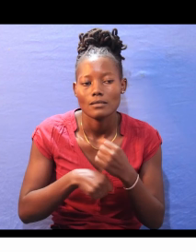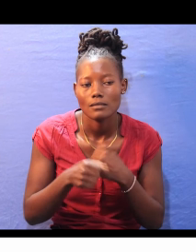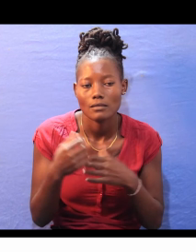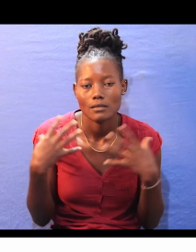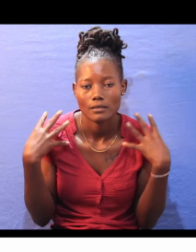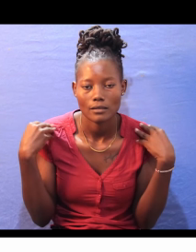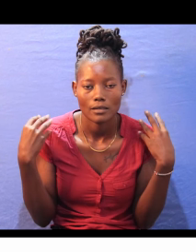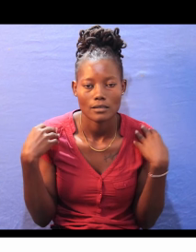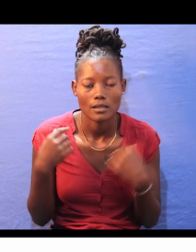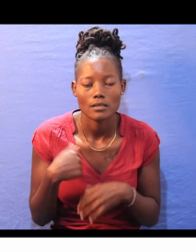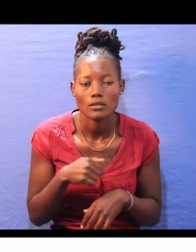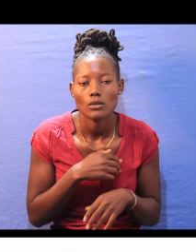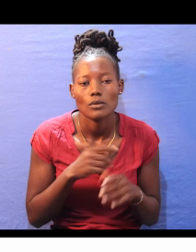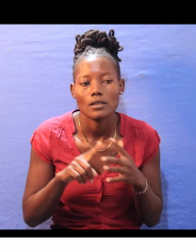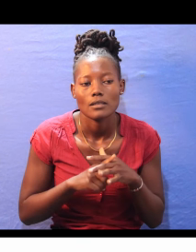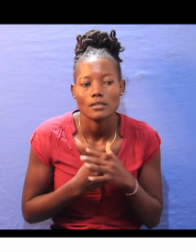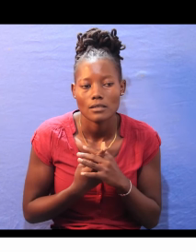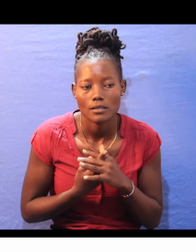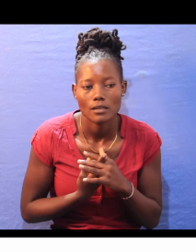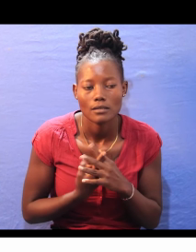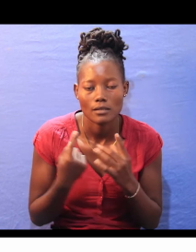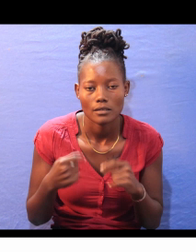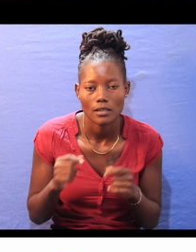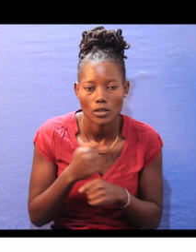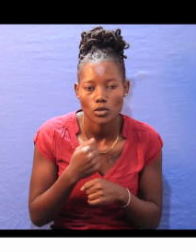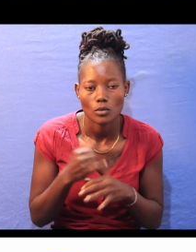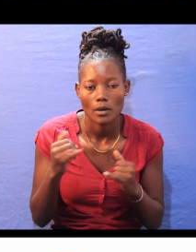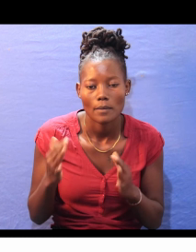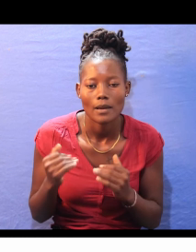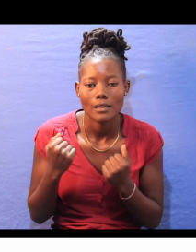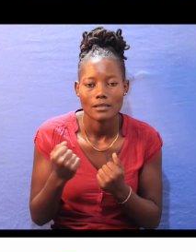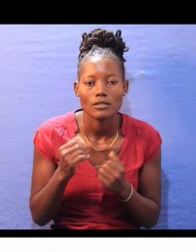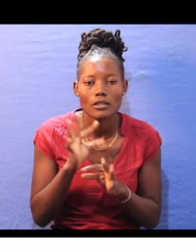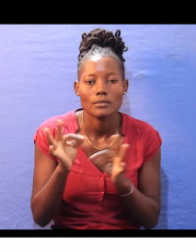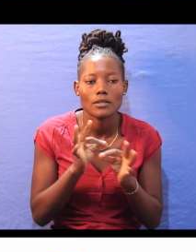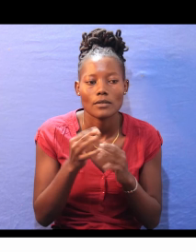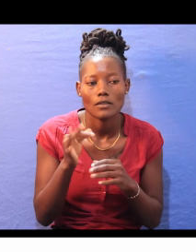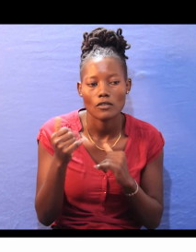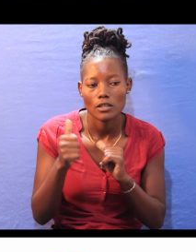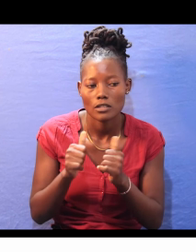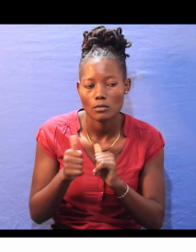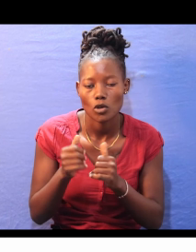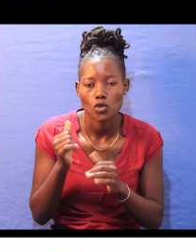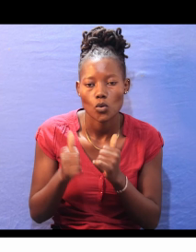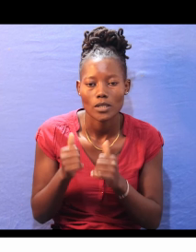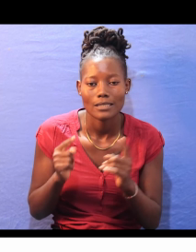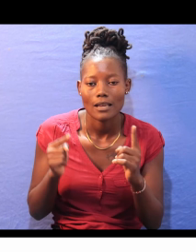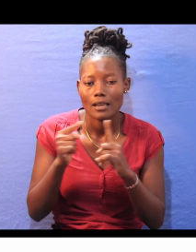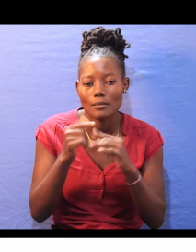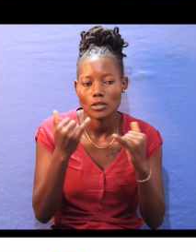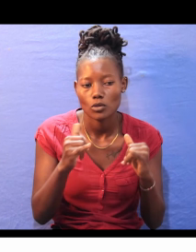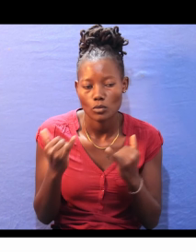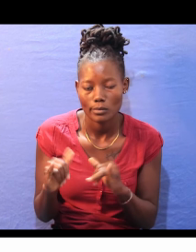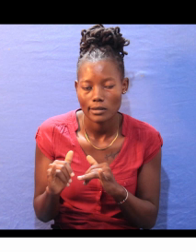exercises, we start to make ourselves stronger specifically for the sport we're choosing to play or sports